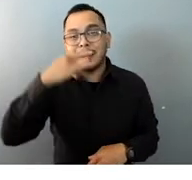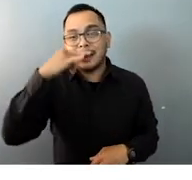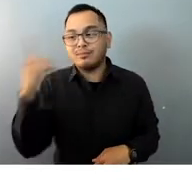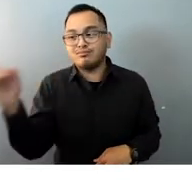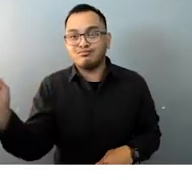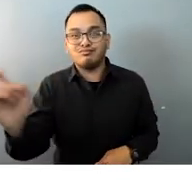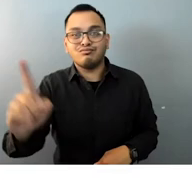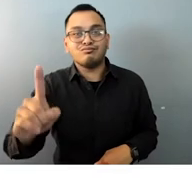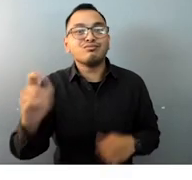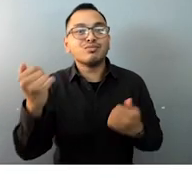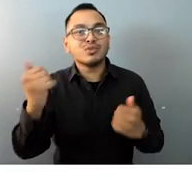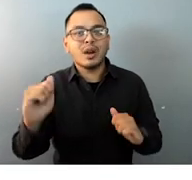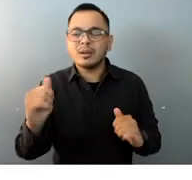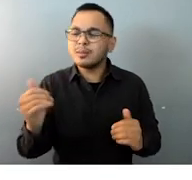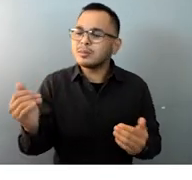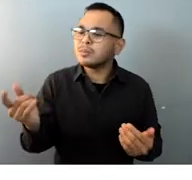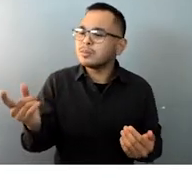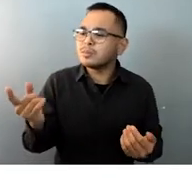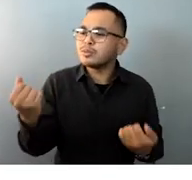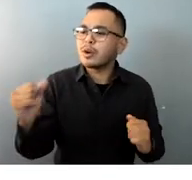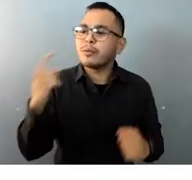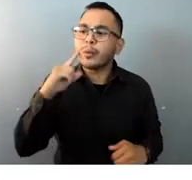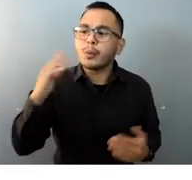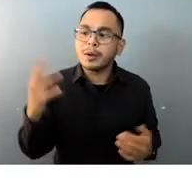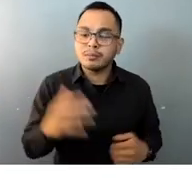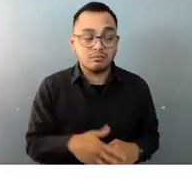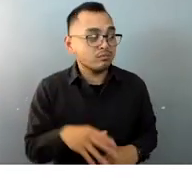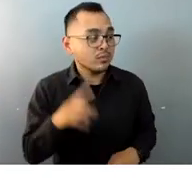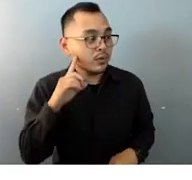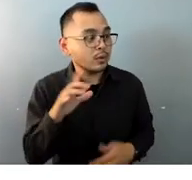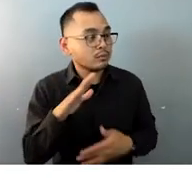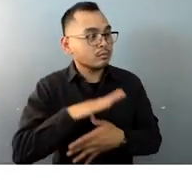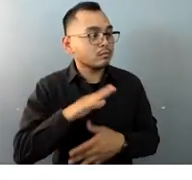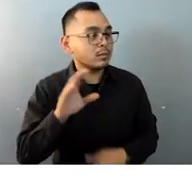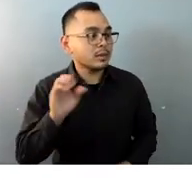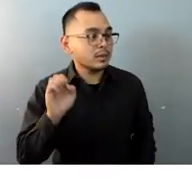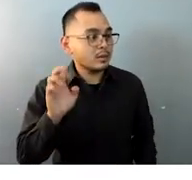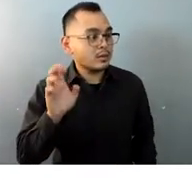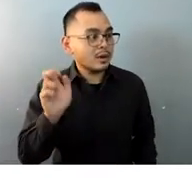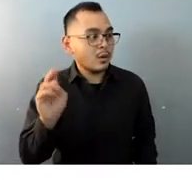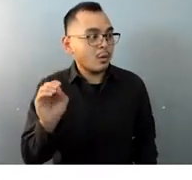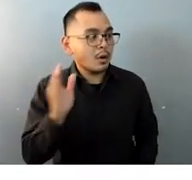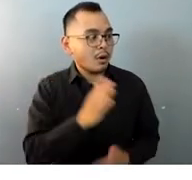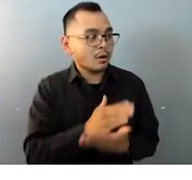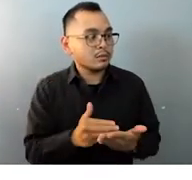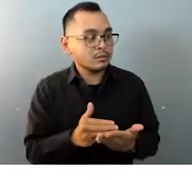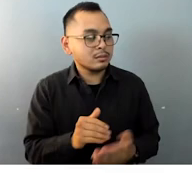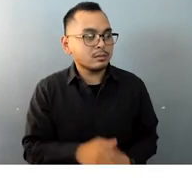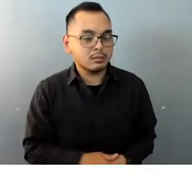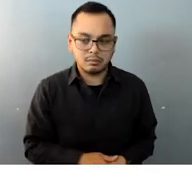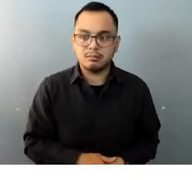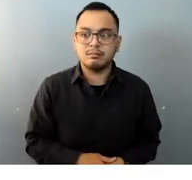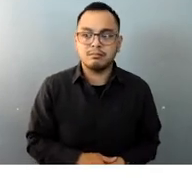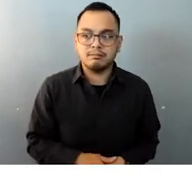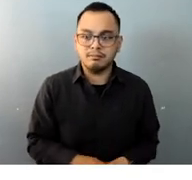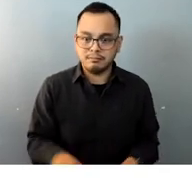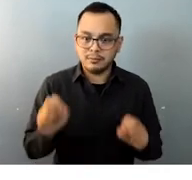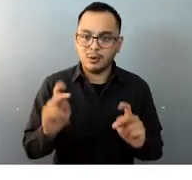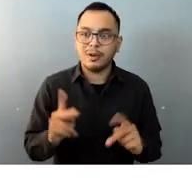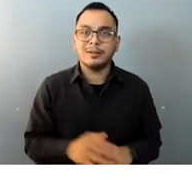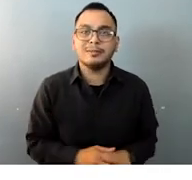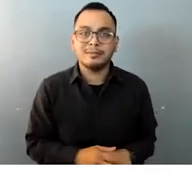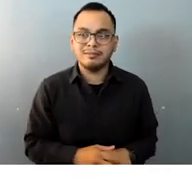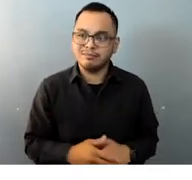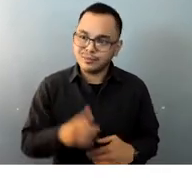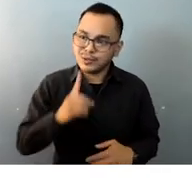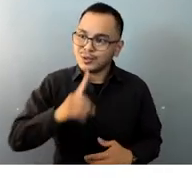And so when my kid went and auditioned, I was like, hey, what are you going to audition for? I'm going to audition for Cyrano. And